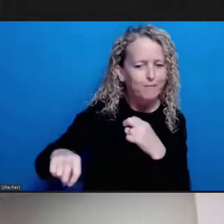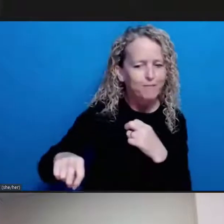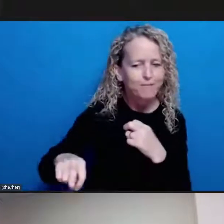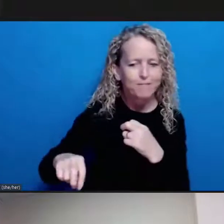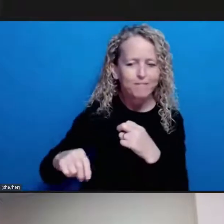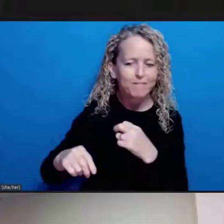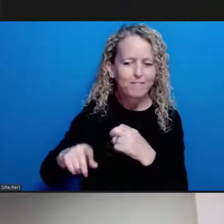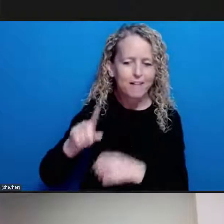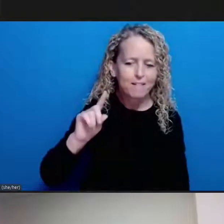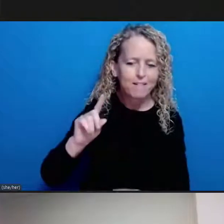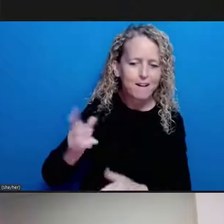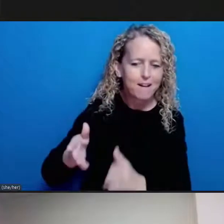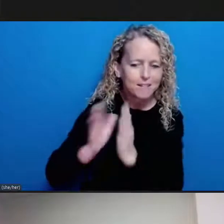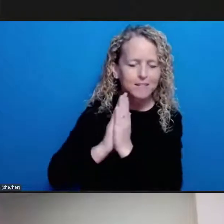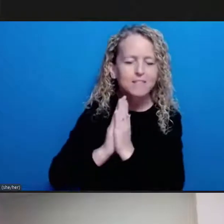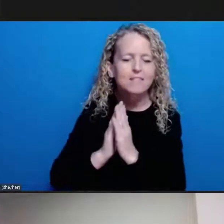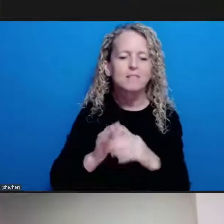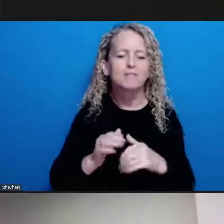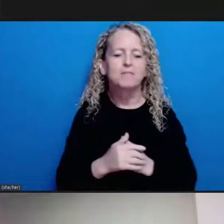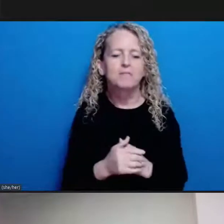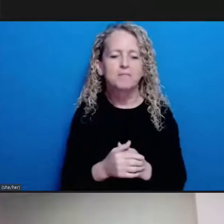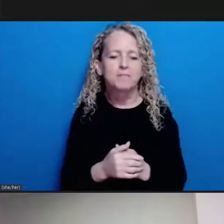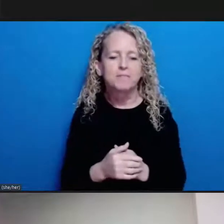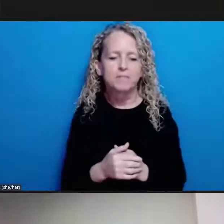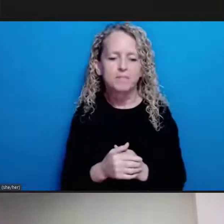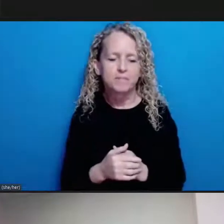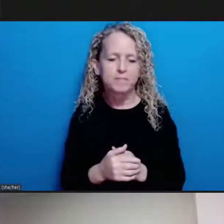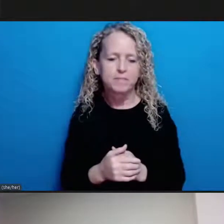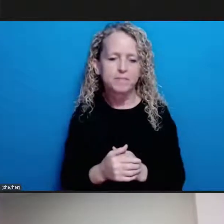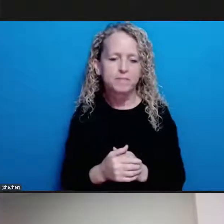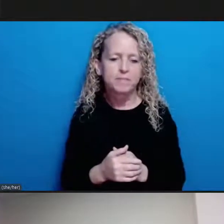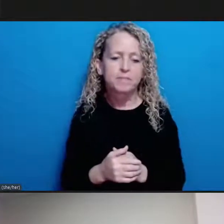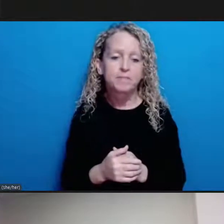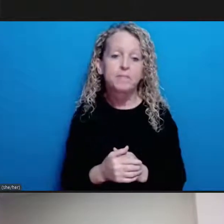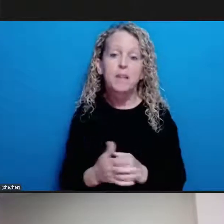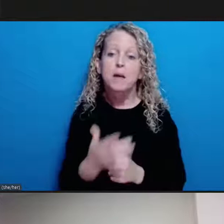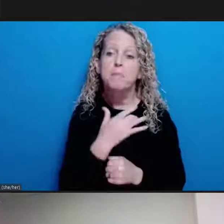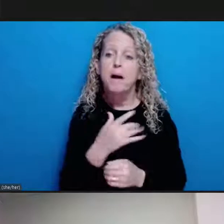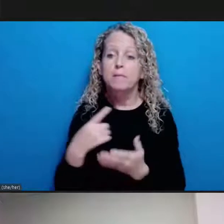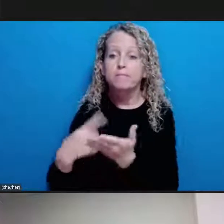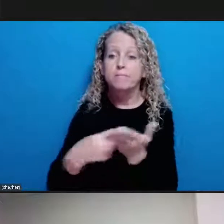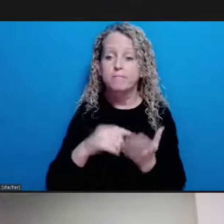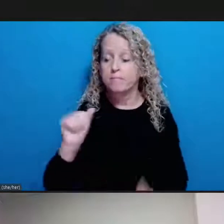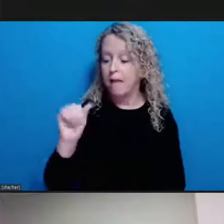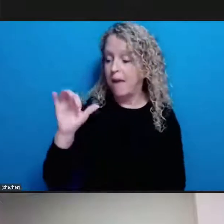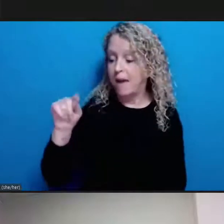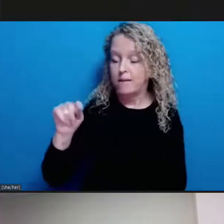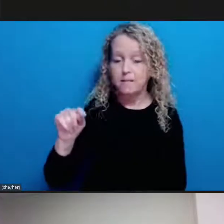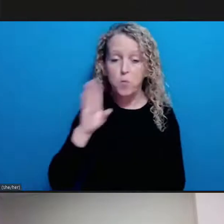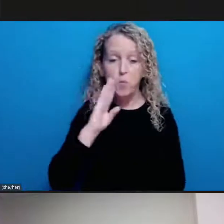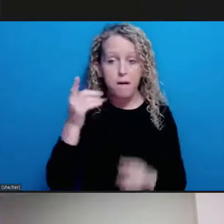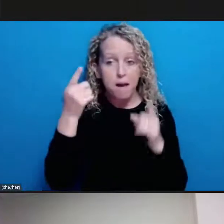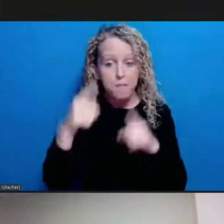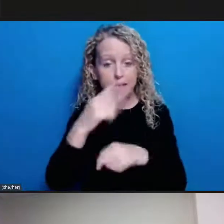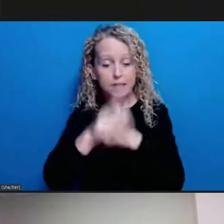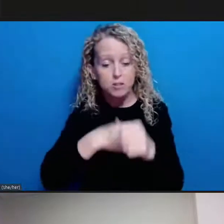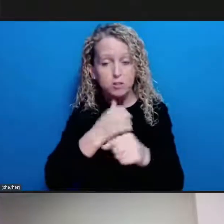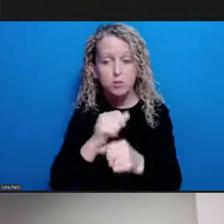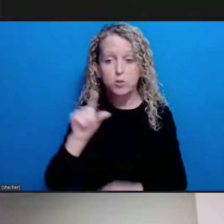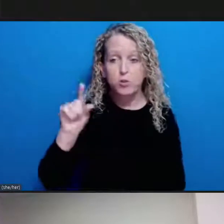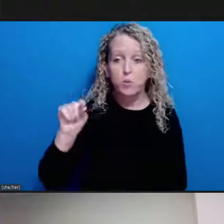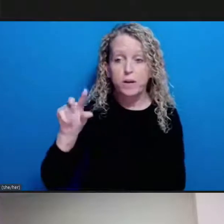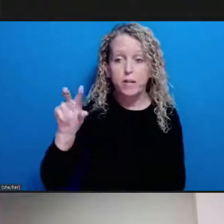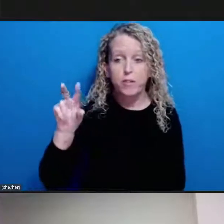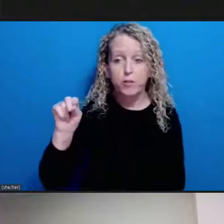often posed, I suppose, when we talk about the Act and the changes by 2030. There are people who say Halifax is an